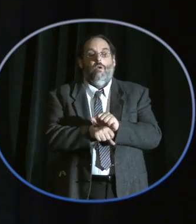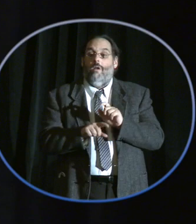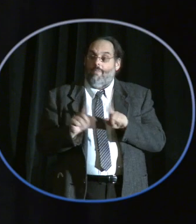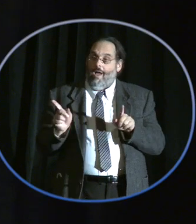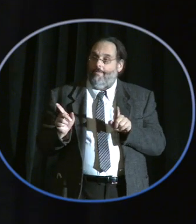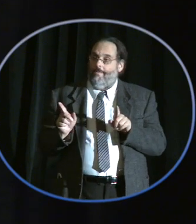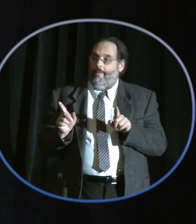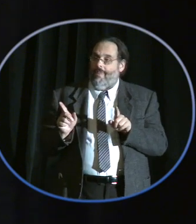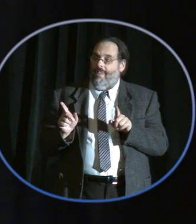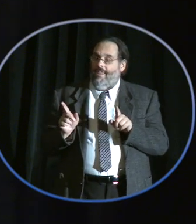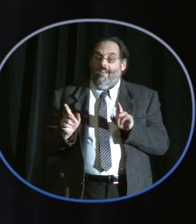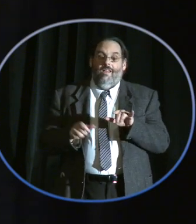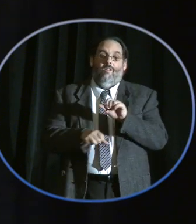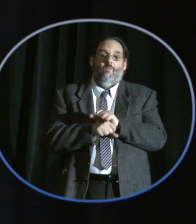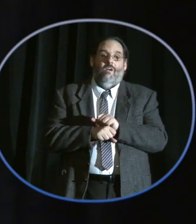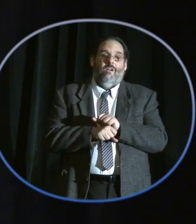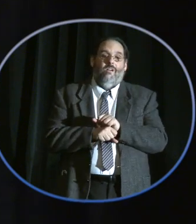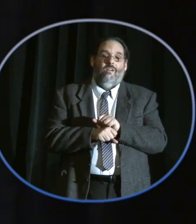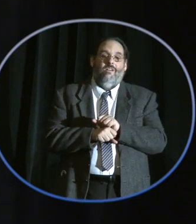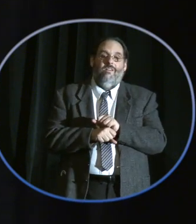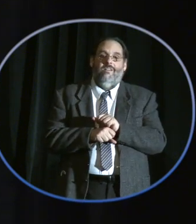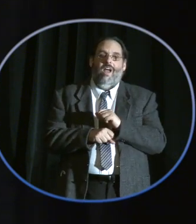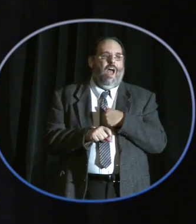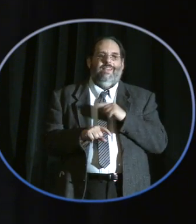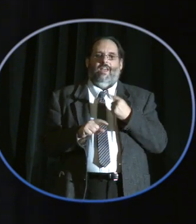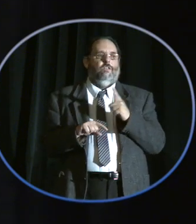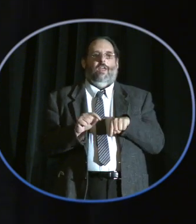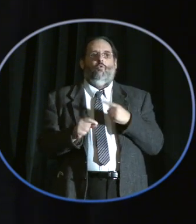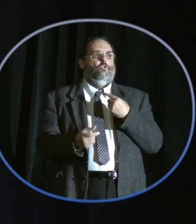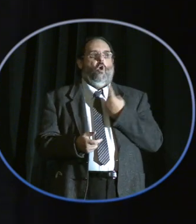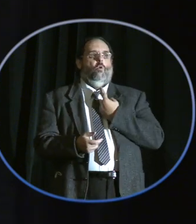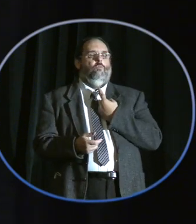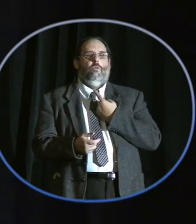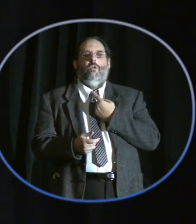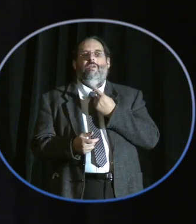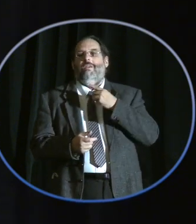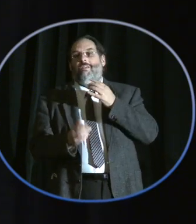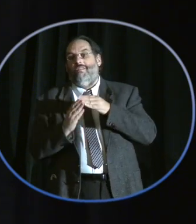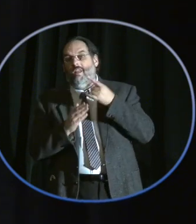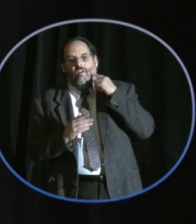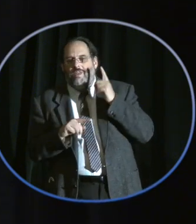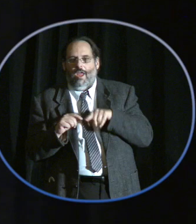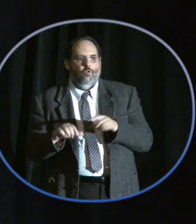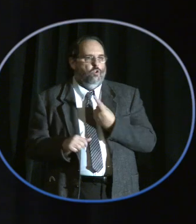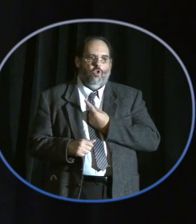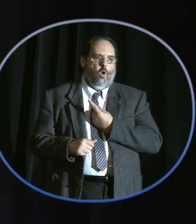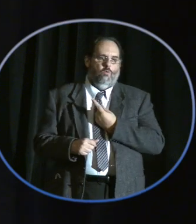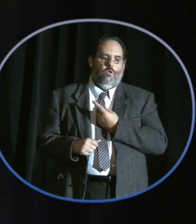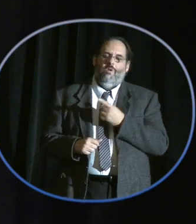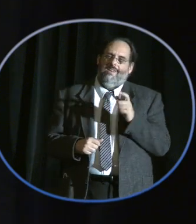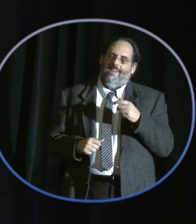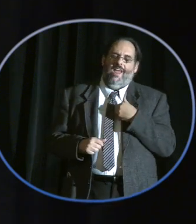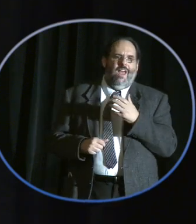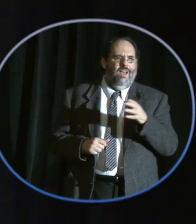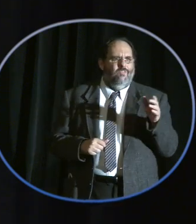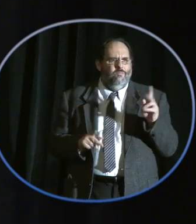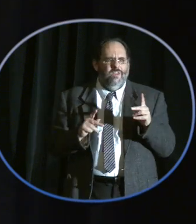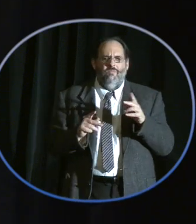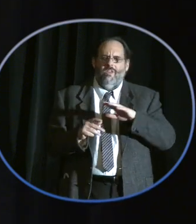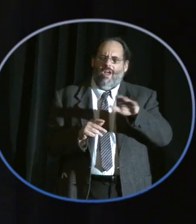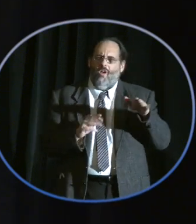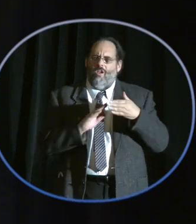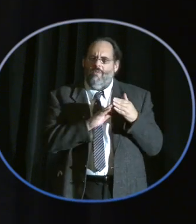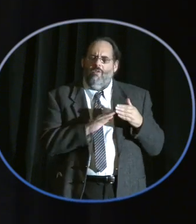But that work cannot be done by me alone or city government alone. We have to have the impact of folks in